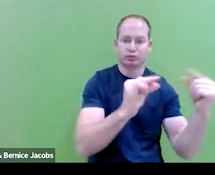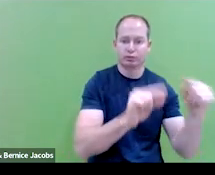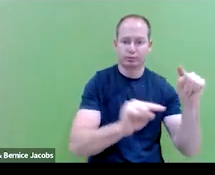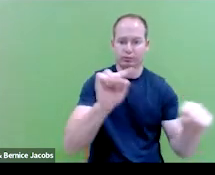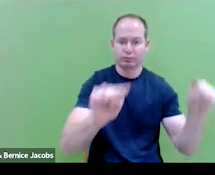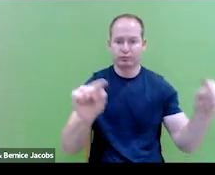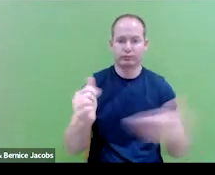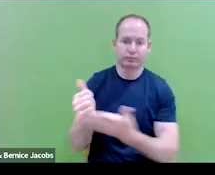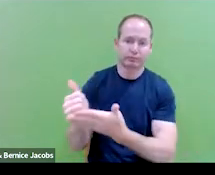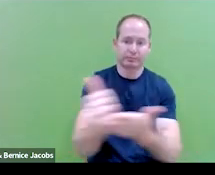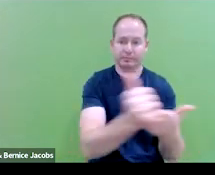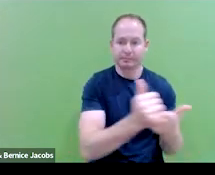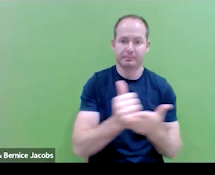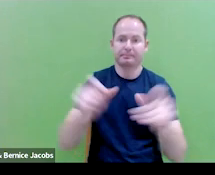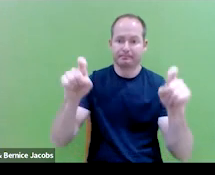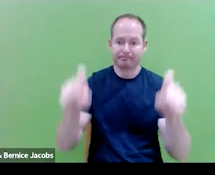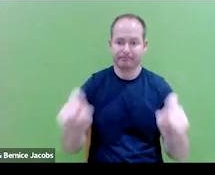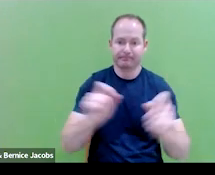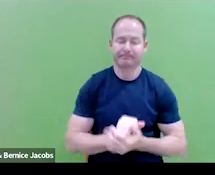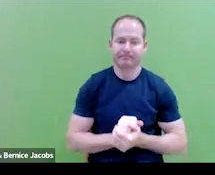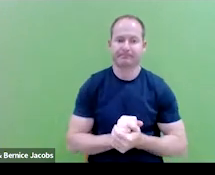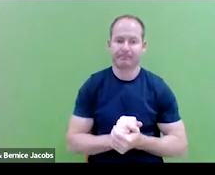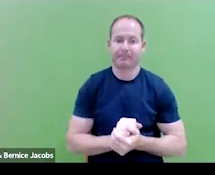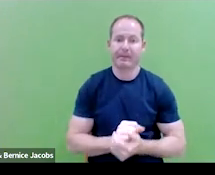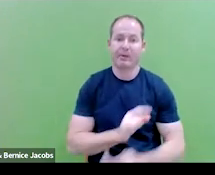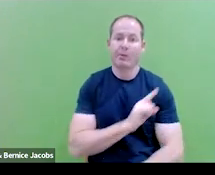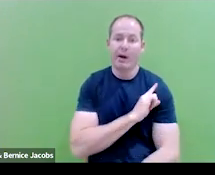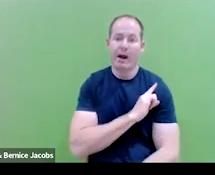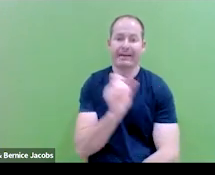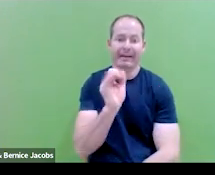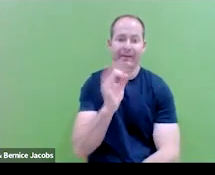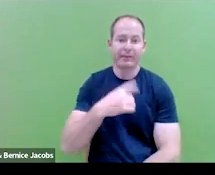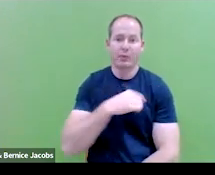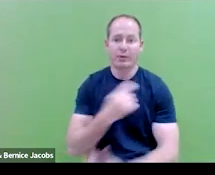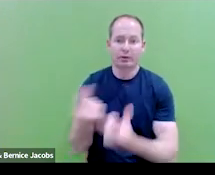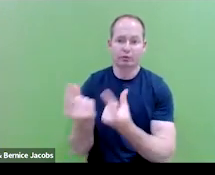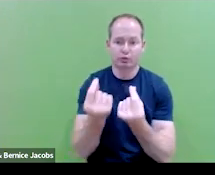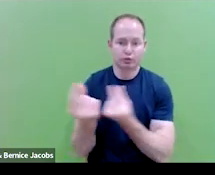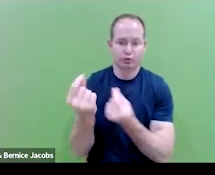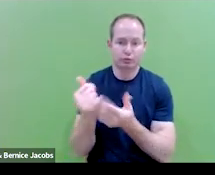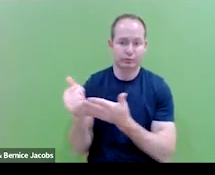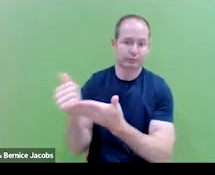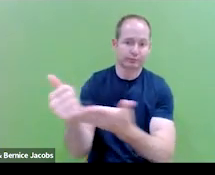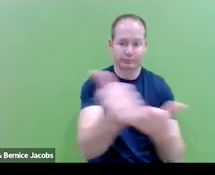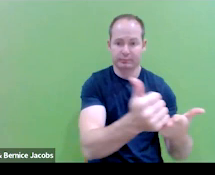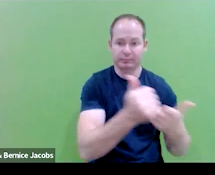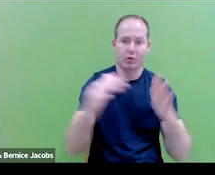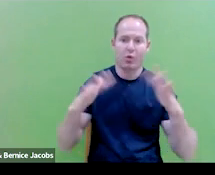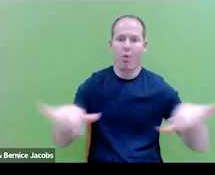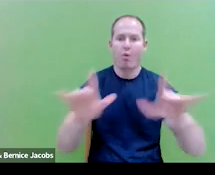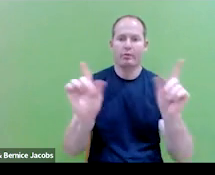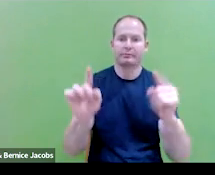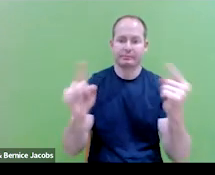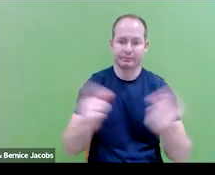be leaving the very people it was designing for behind. So the whole concept of universal design